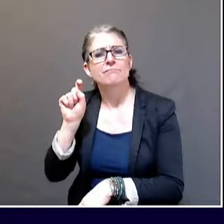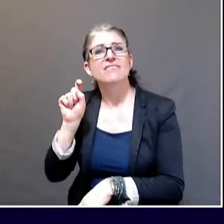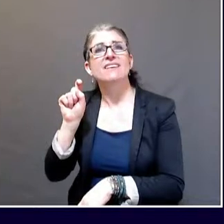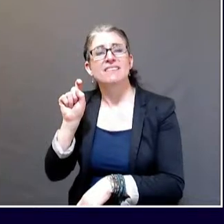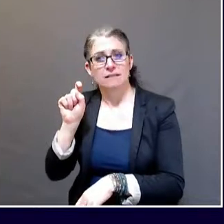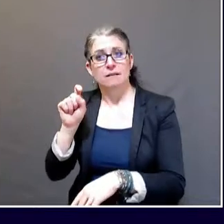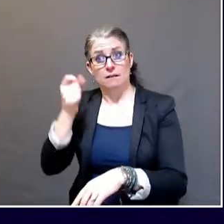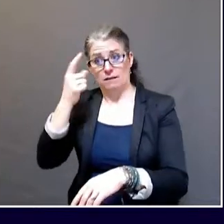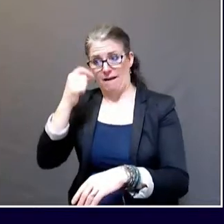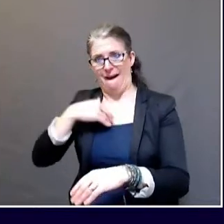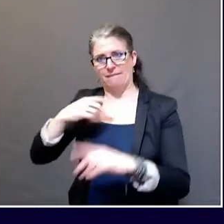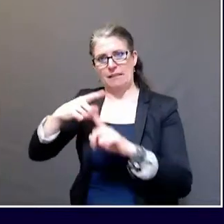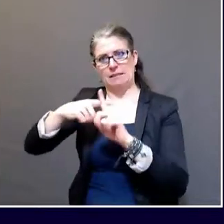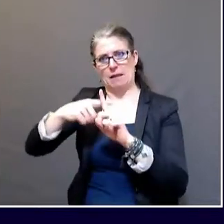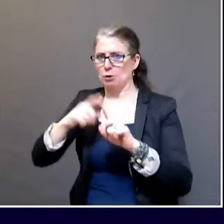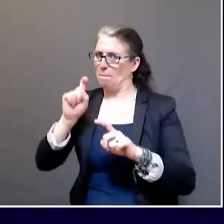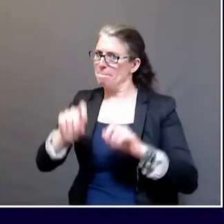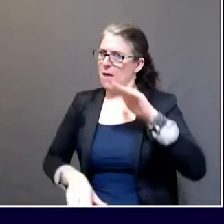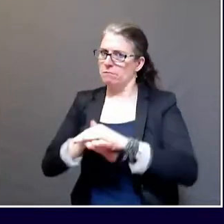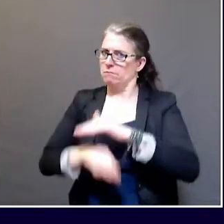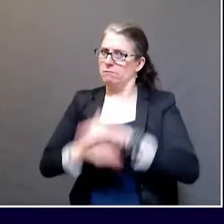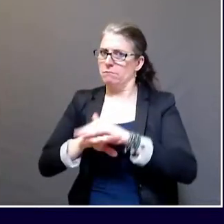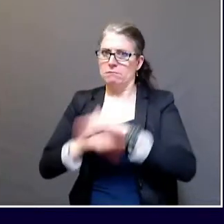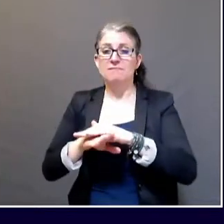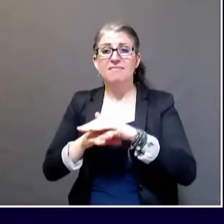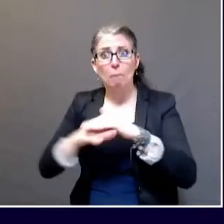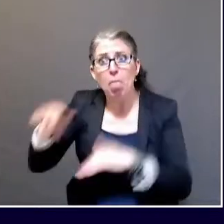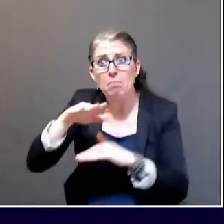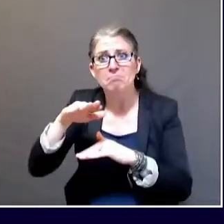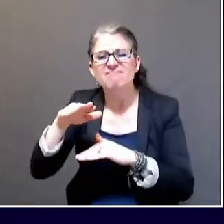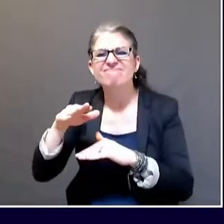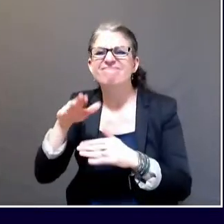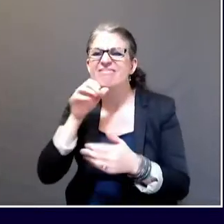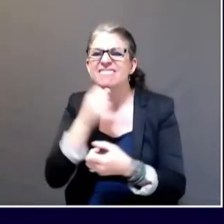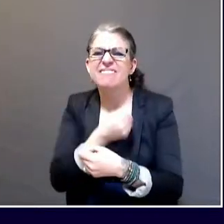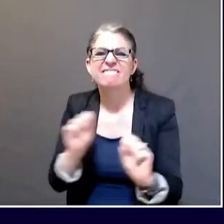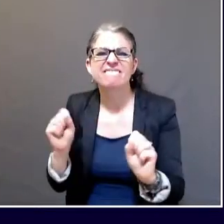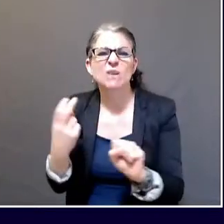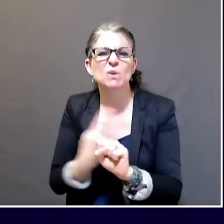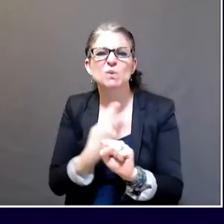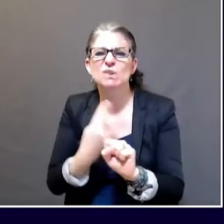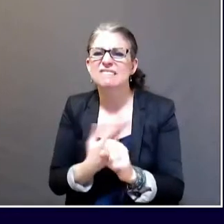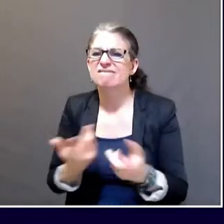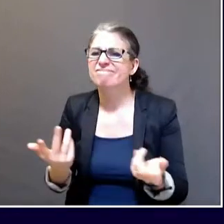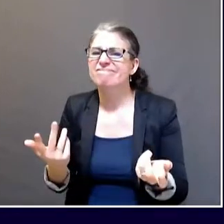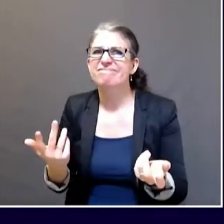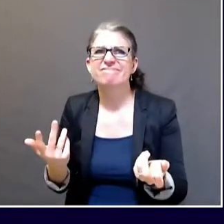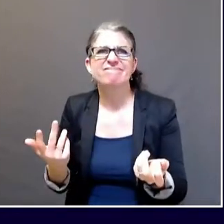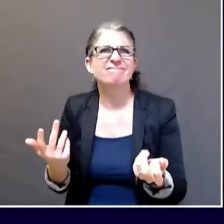total, after tallying this up, we realized that this amounted to a total of